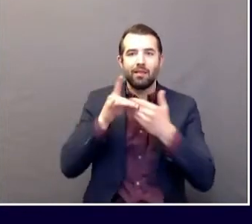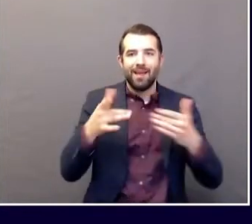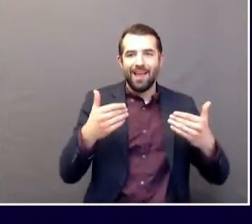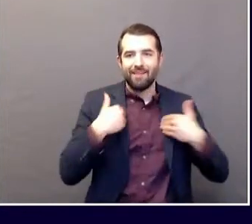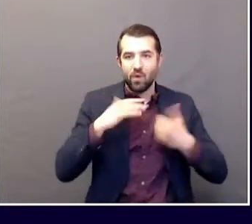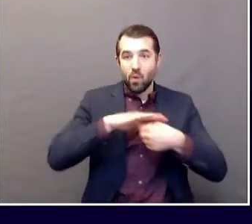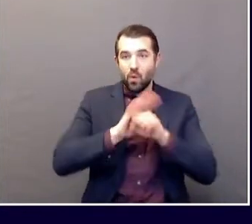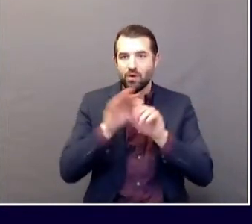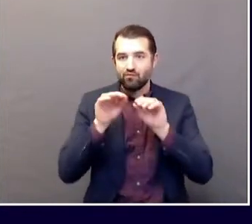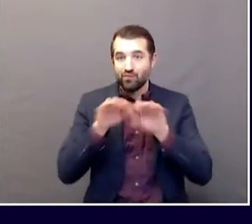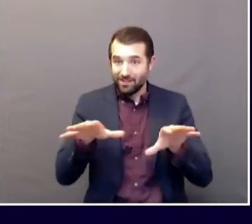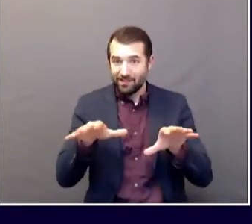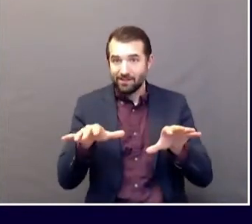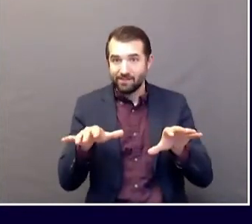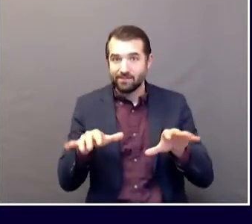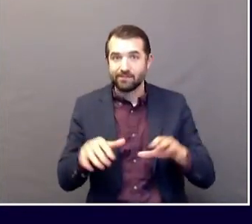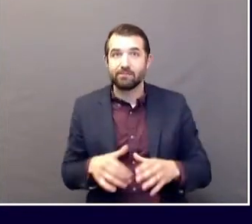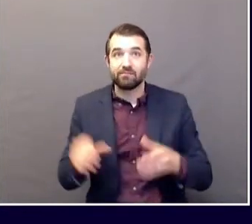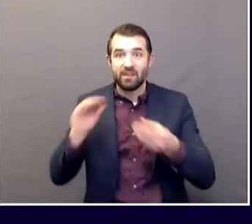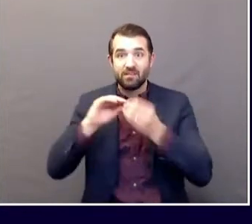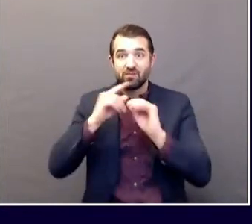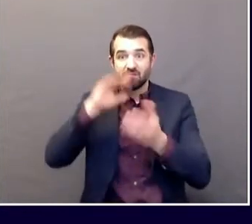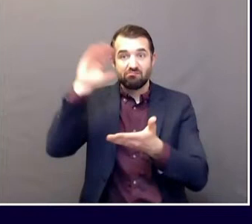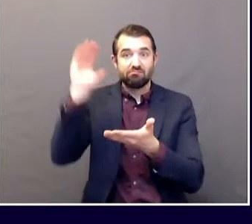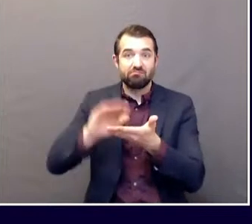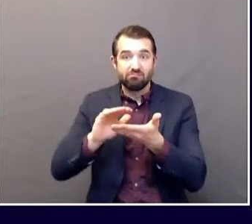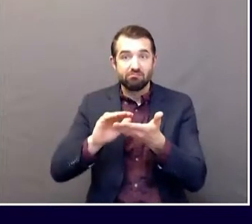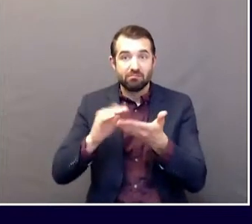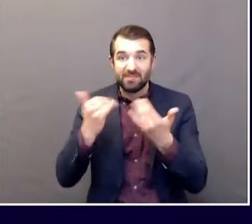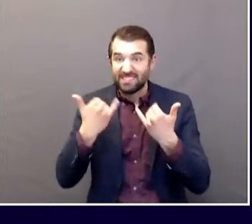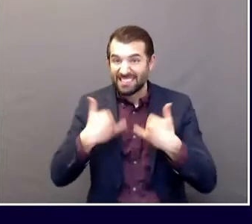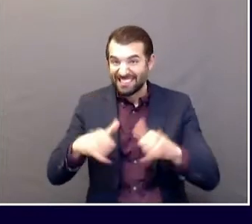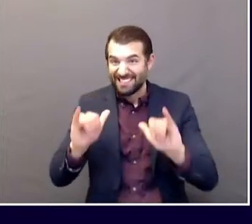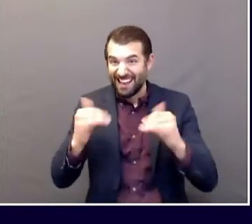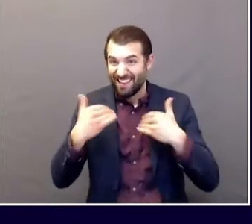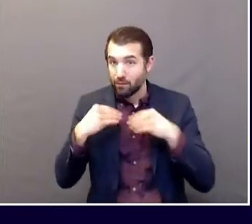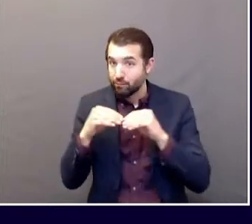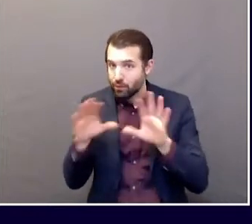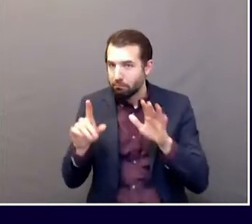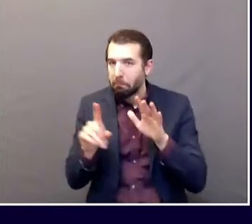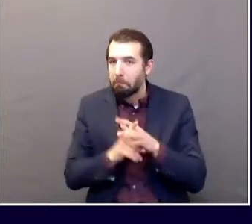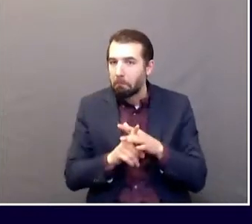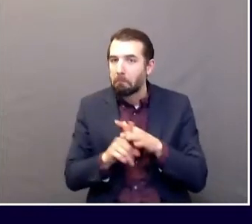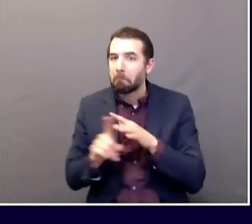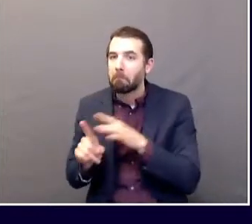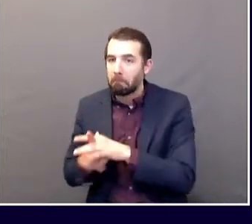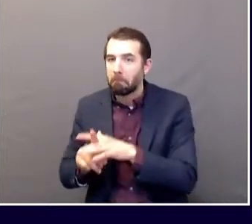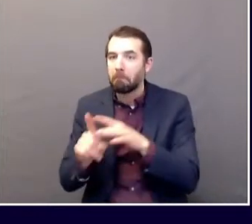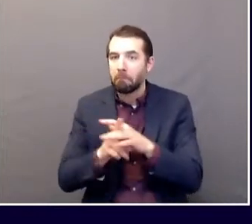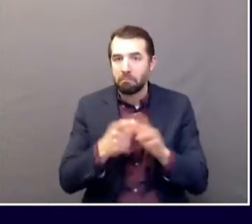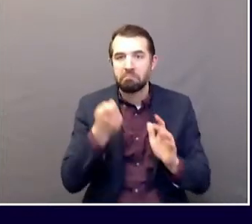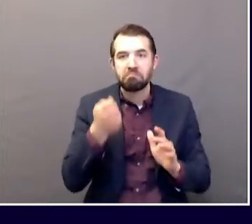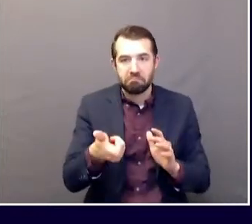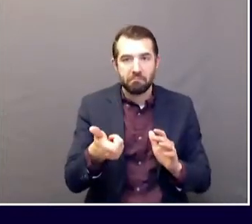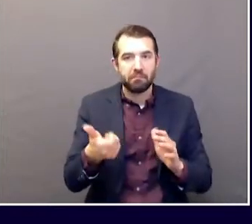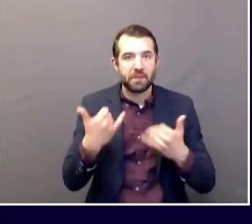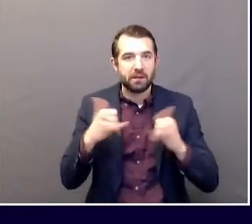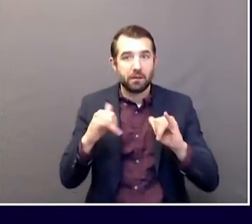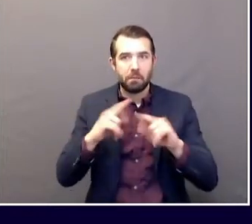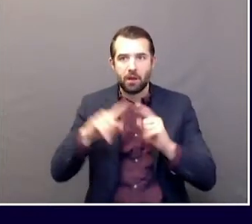go away, but they have come down, and that is a welcome sign. It speaks to the power and the promise of these